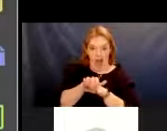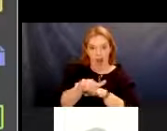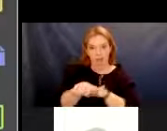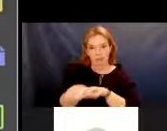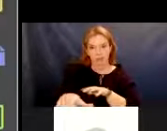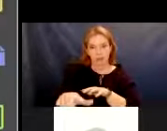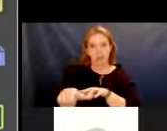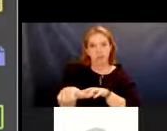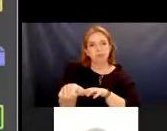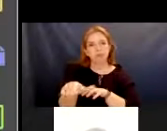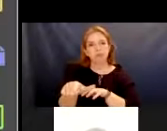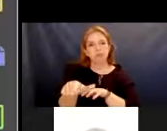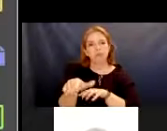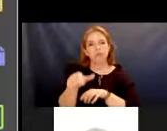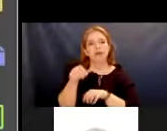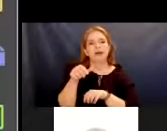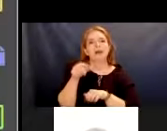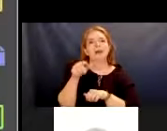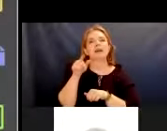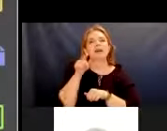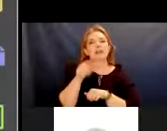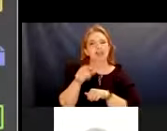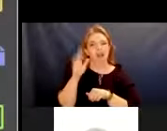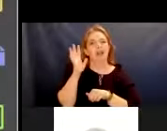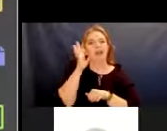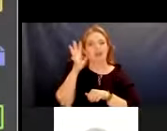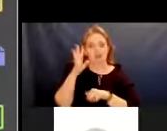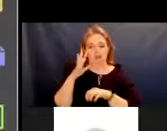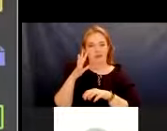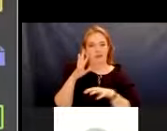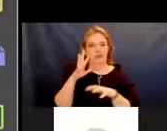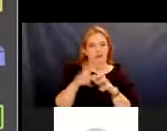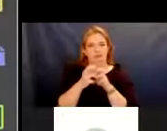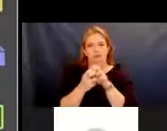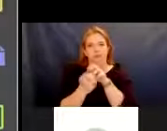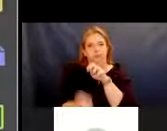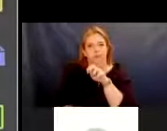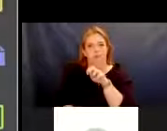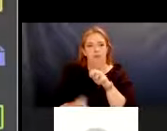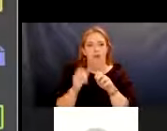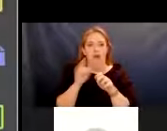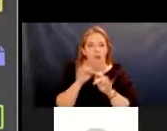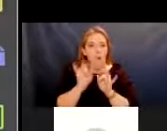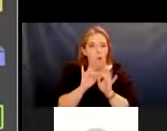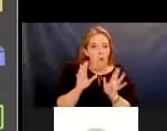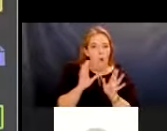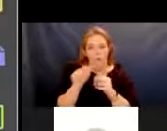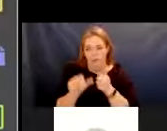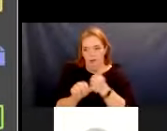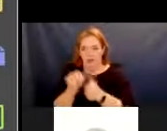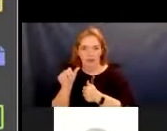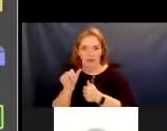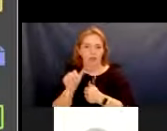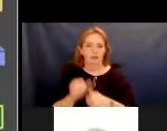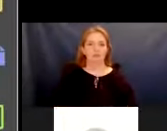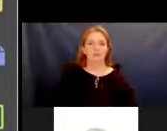drain your jaws. And so just the horror and the danger in that. And so